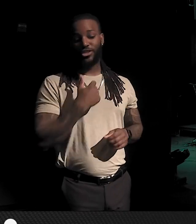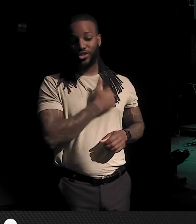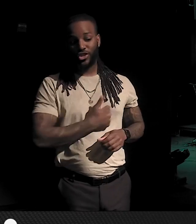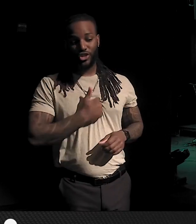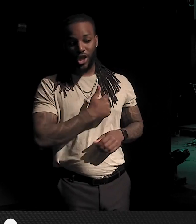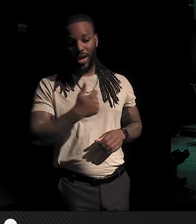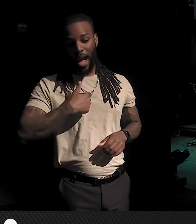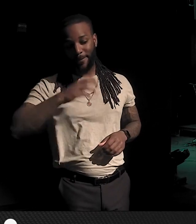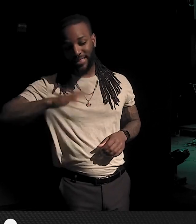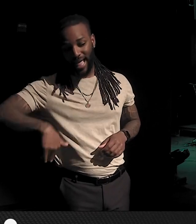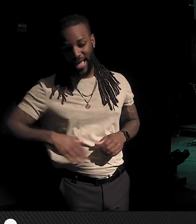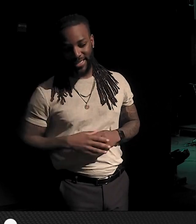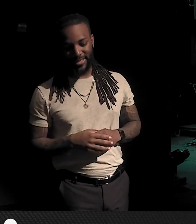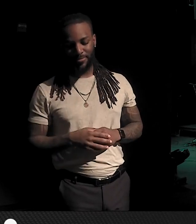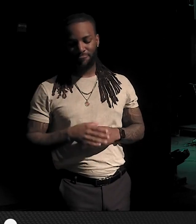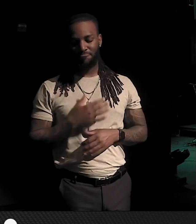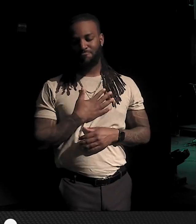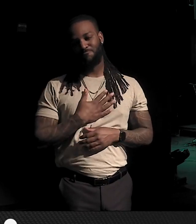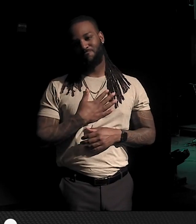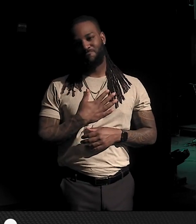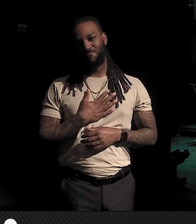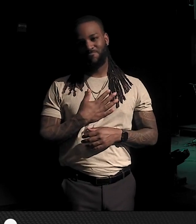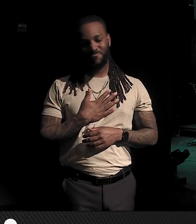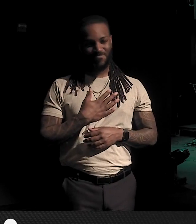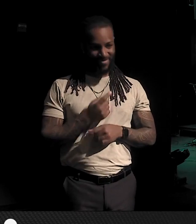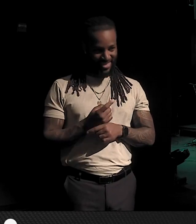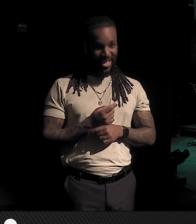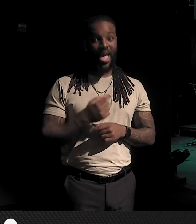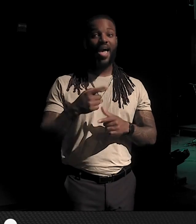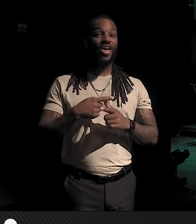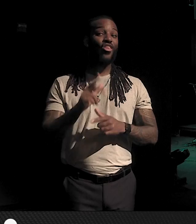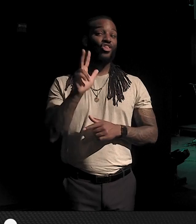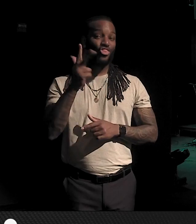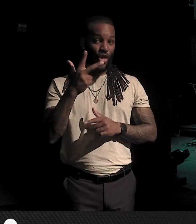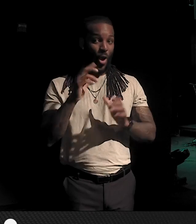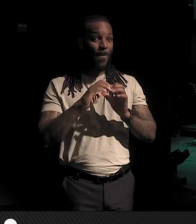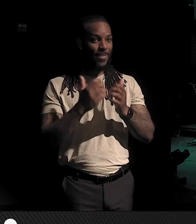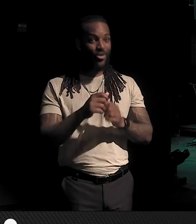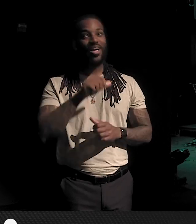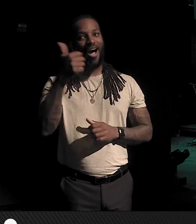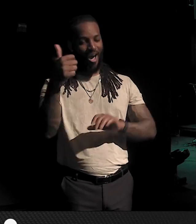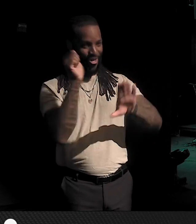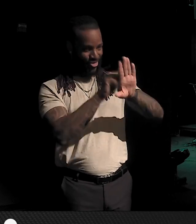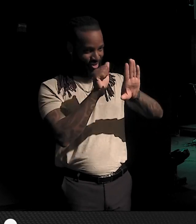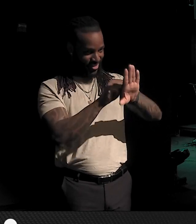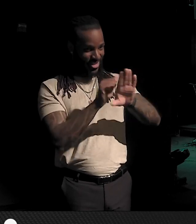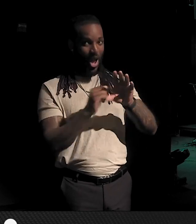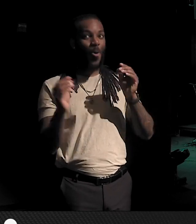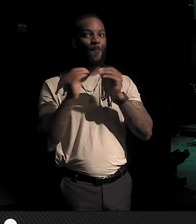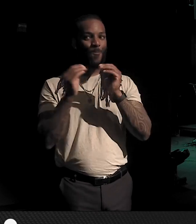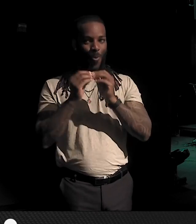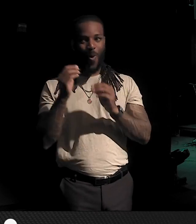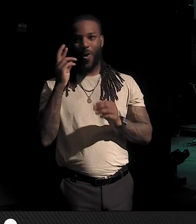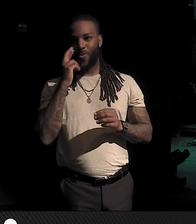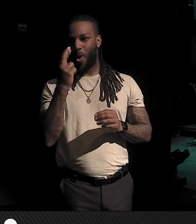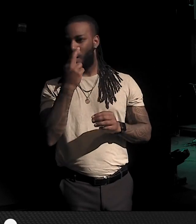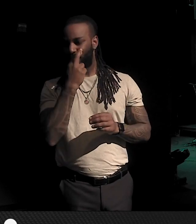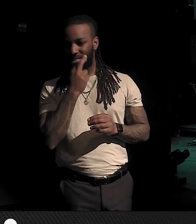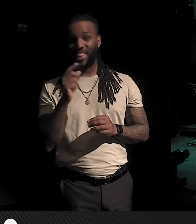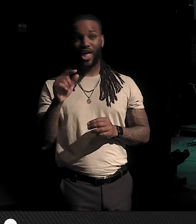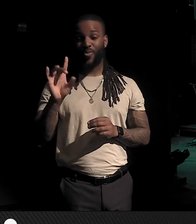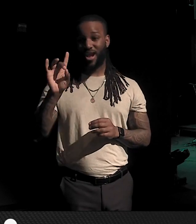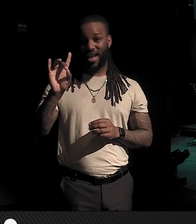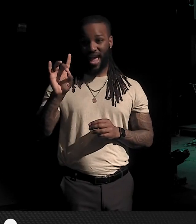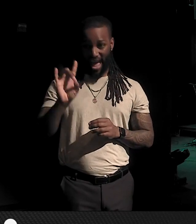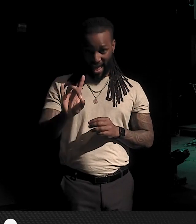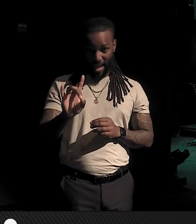late. I'm like, okay, you got my attention. And then third bell, there was another knock and another dozen roses, and there were eight bells in